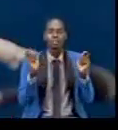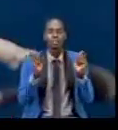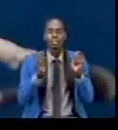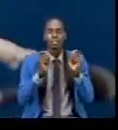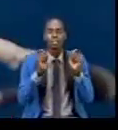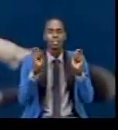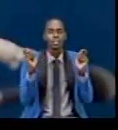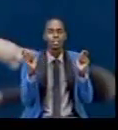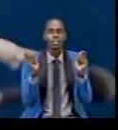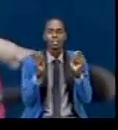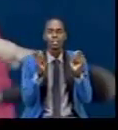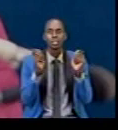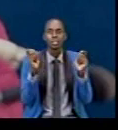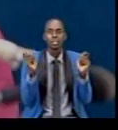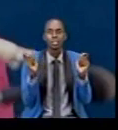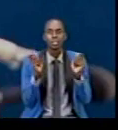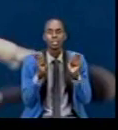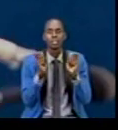Hallelujah.